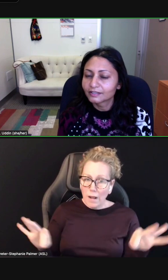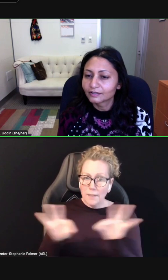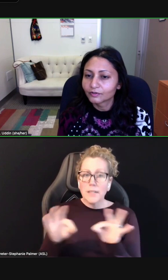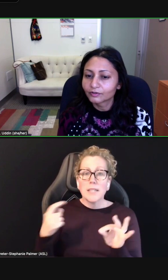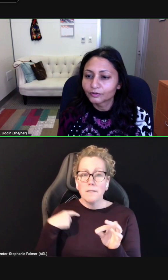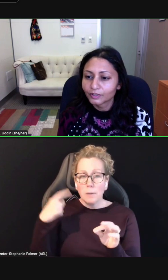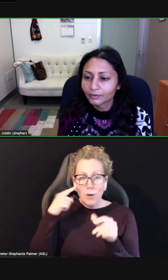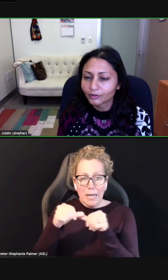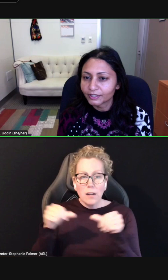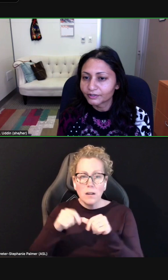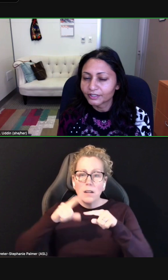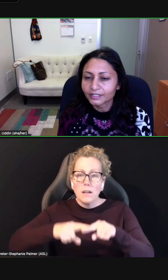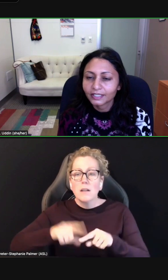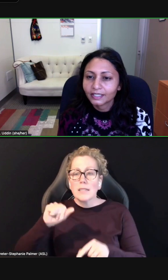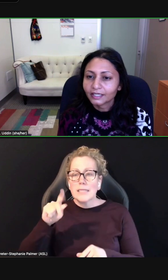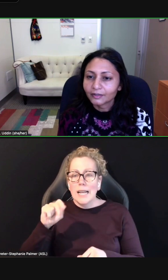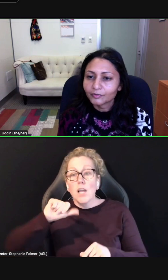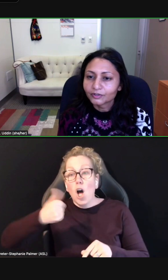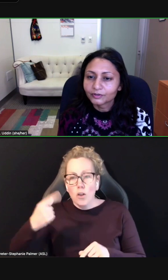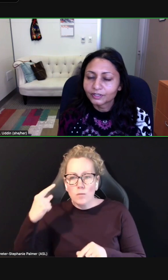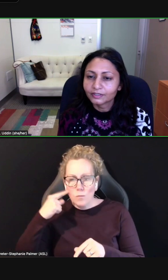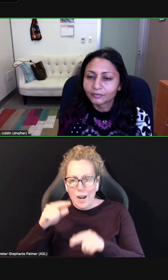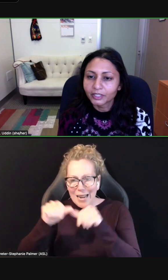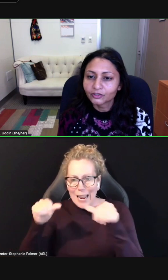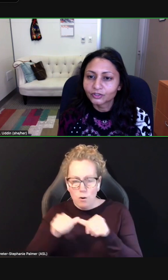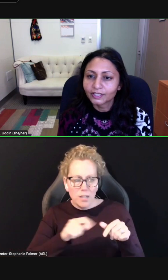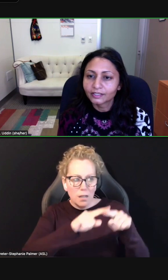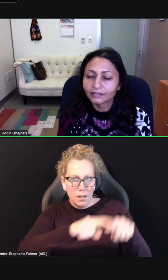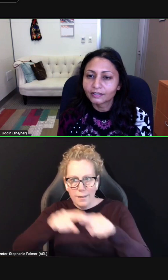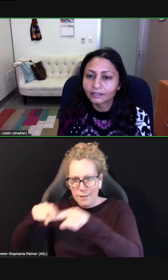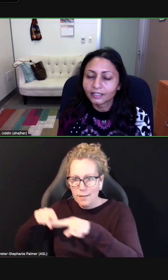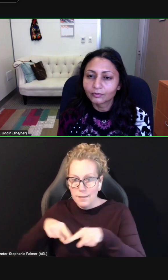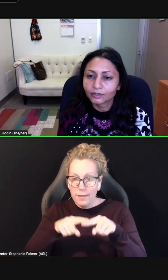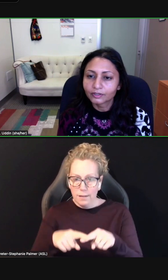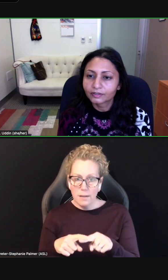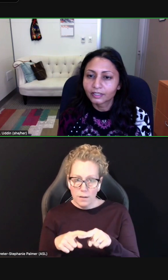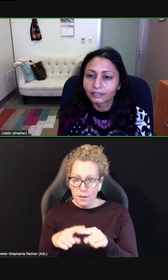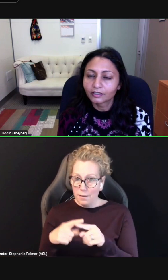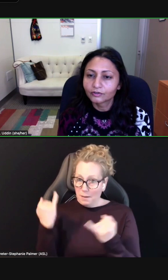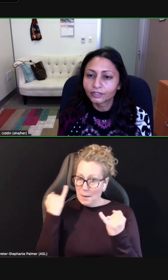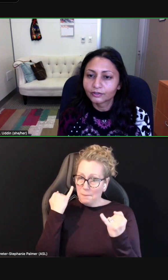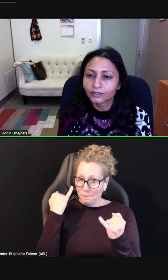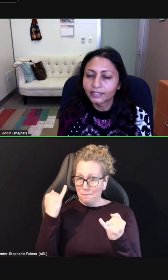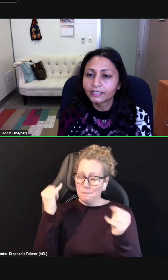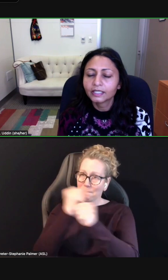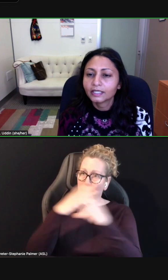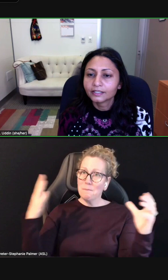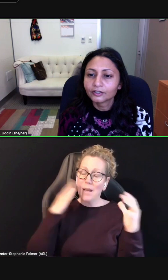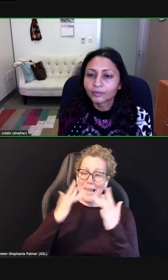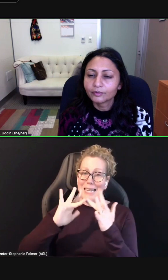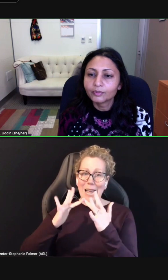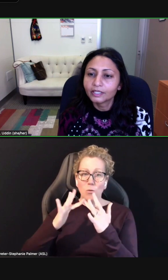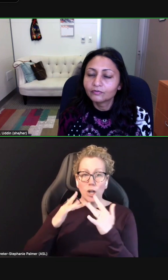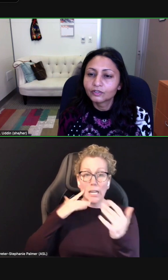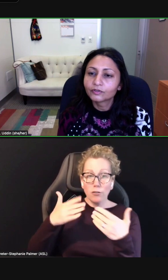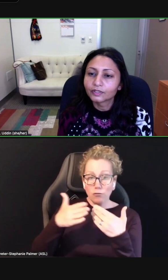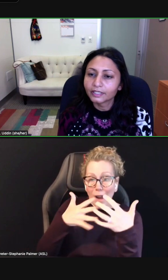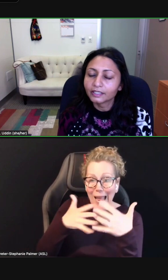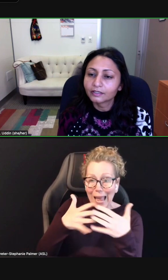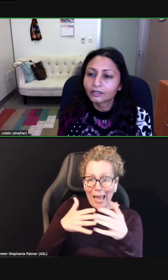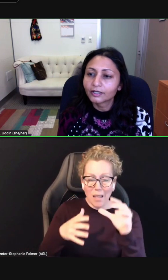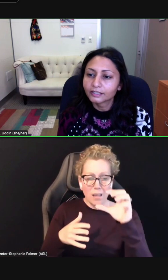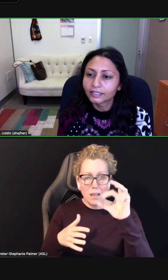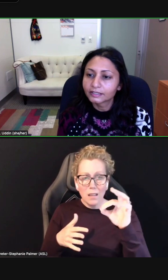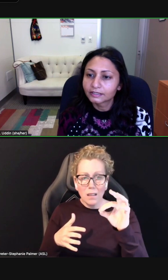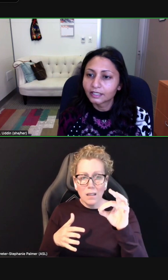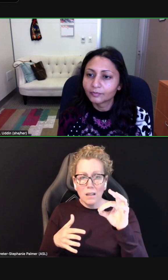on the status of other brain areas. So you can imagine that a network colored in gray here might behave